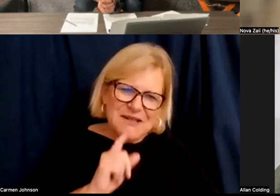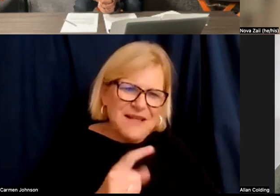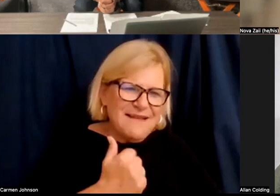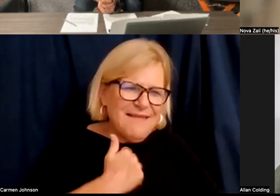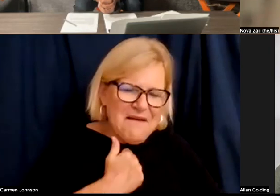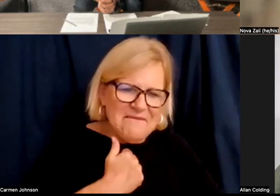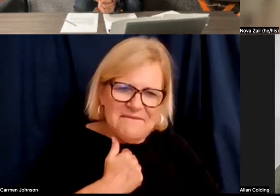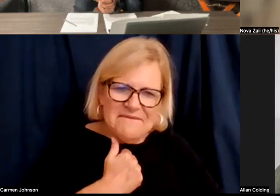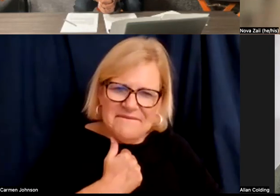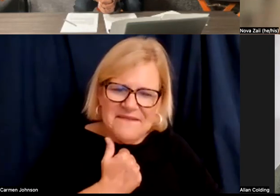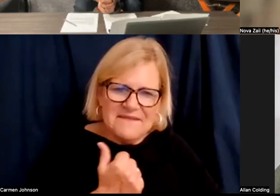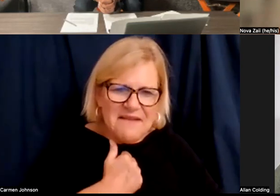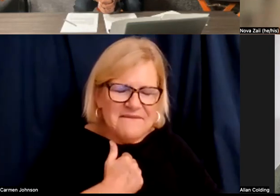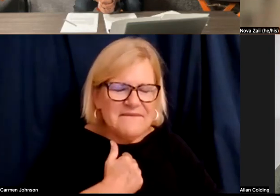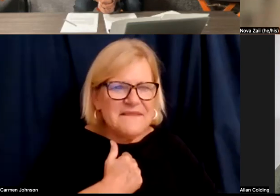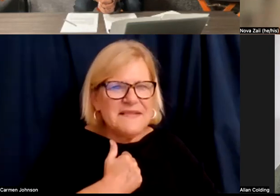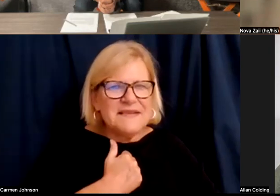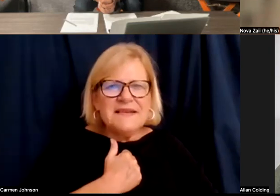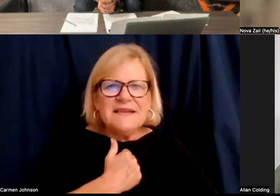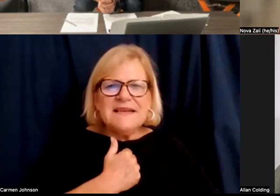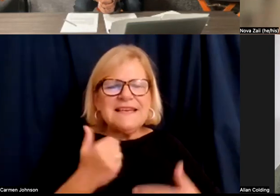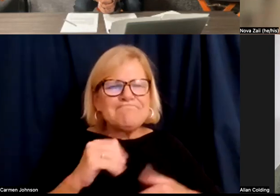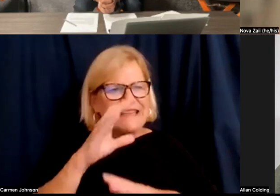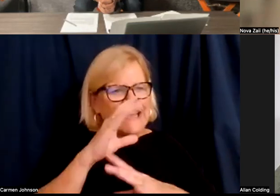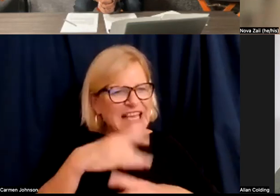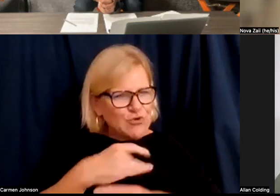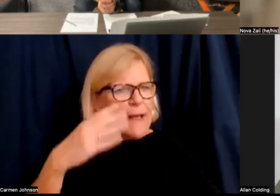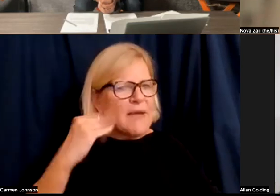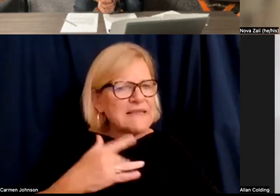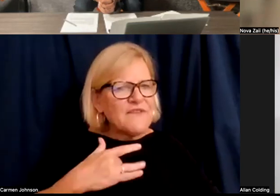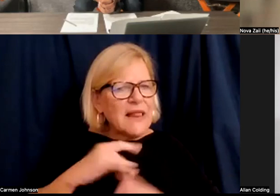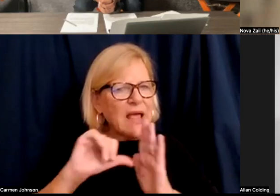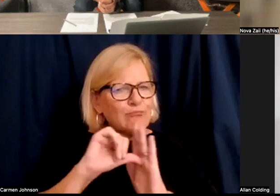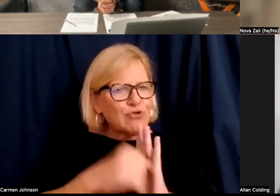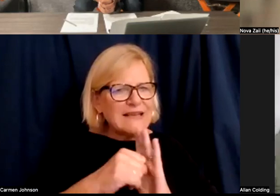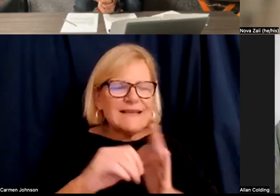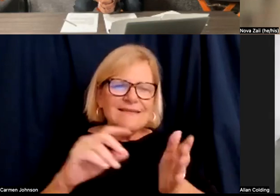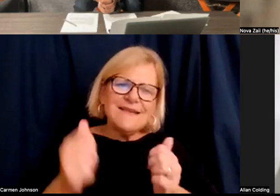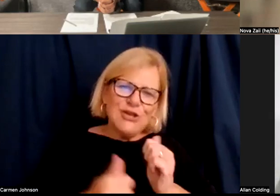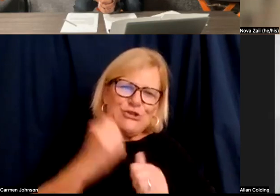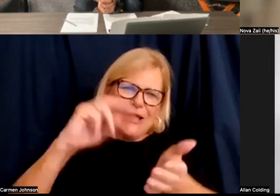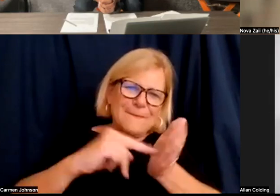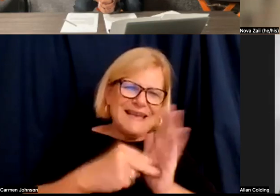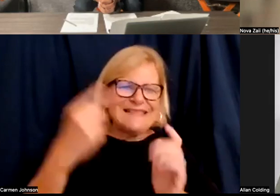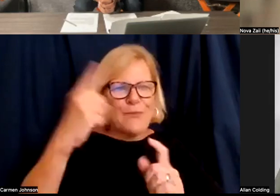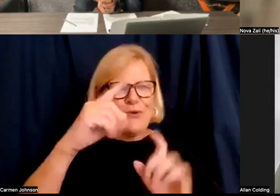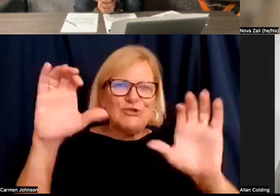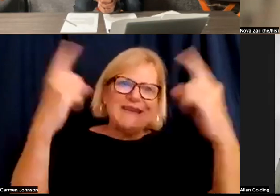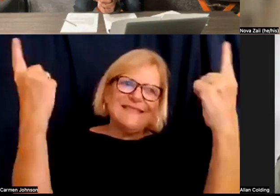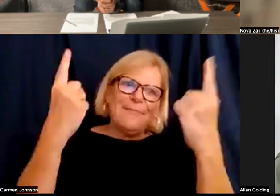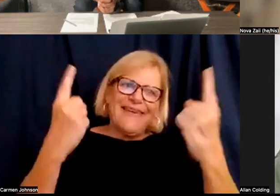love, you know, it's interesting because like the notion of being impressed usually implies that someone's doing